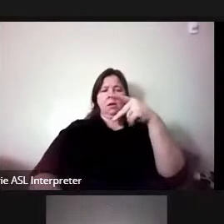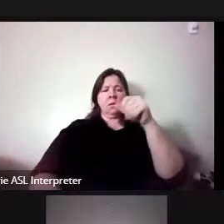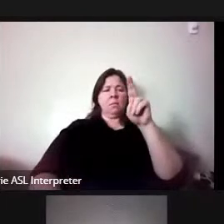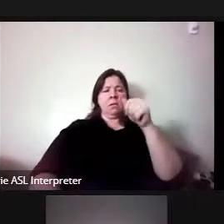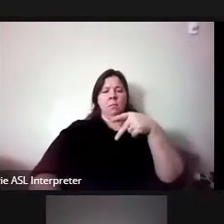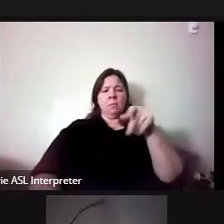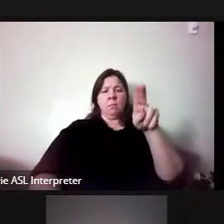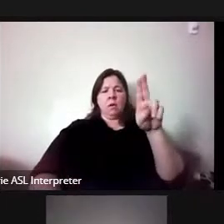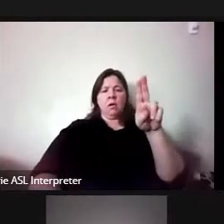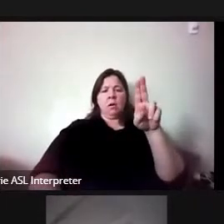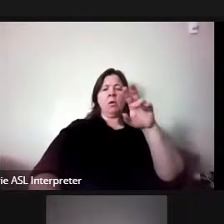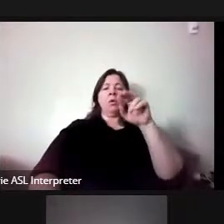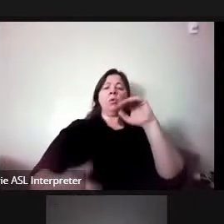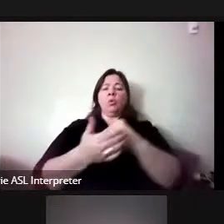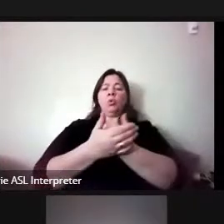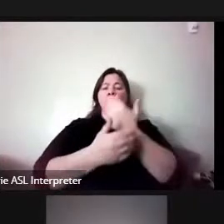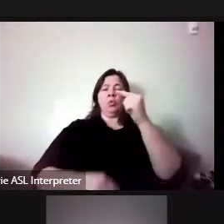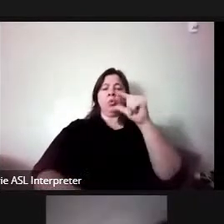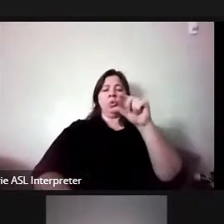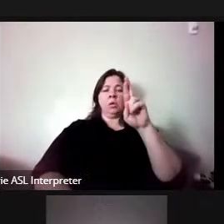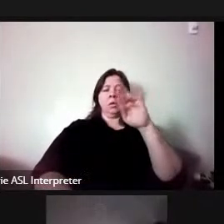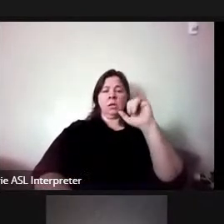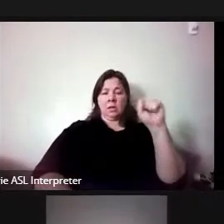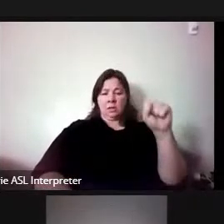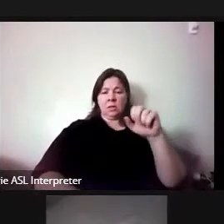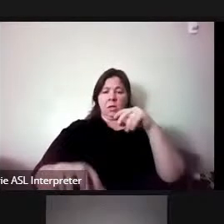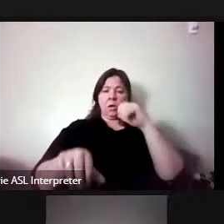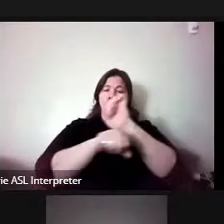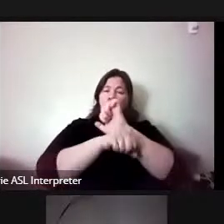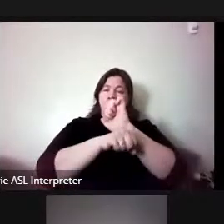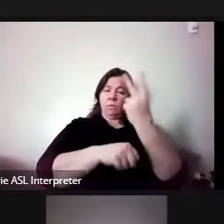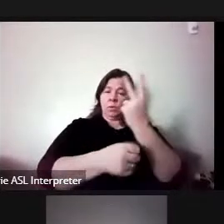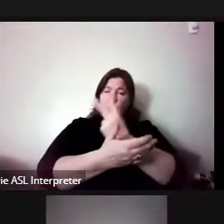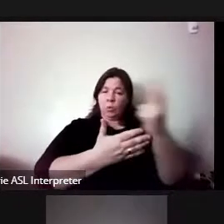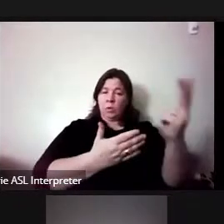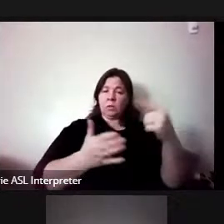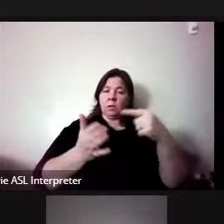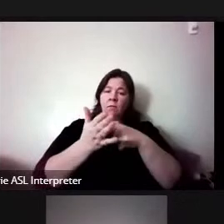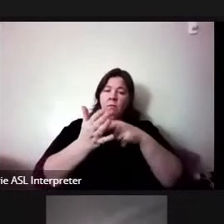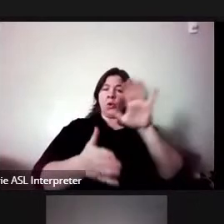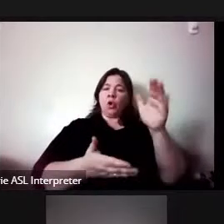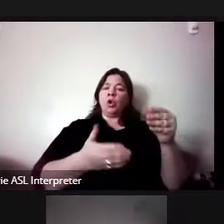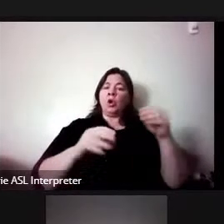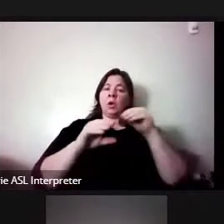who worked for 2 weeks to be able to afford her account.